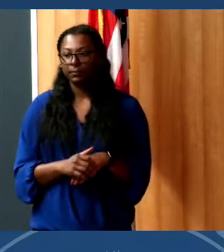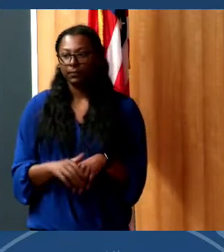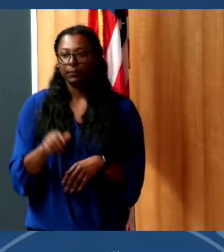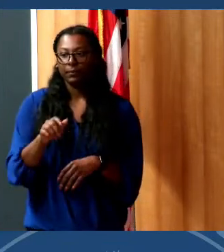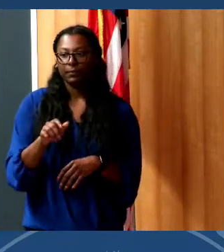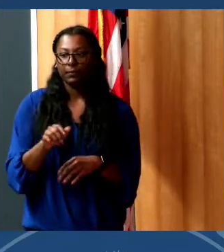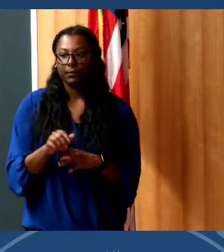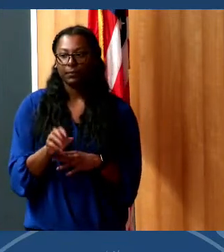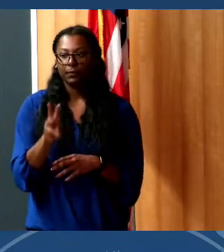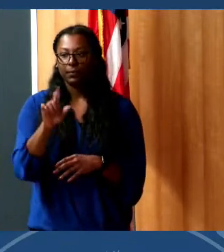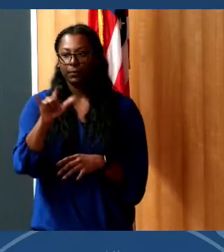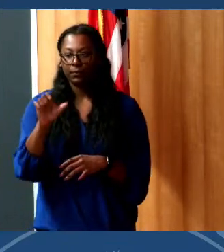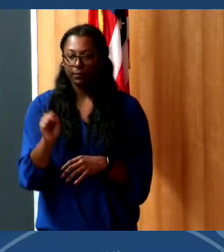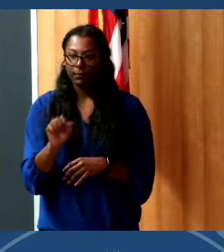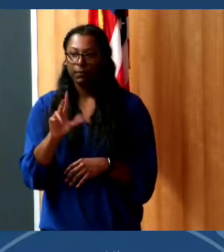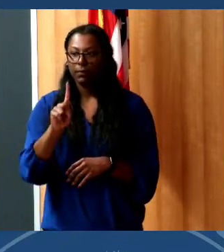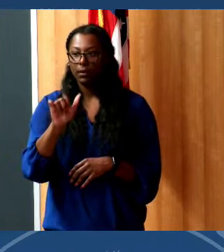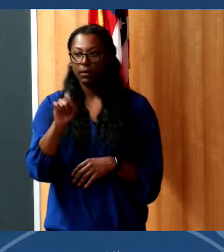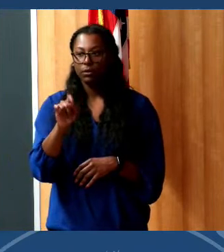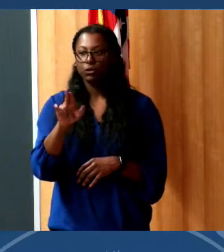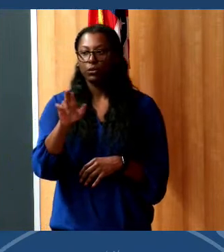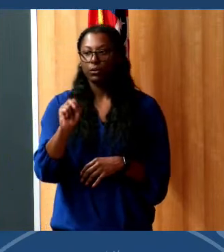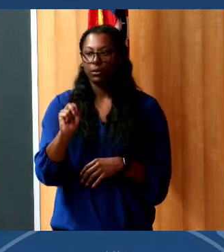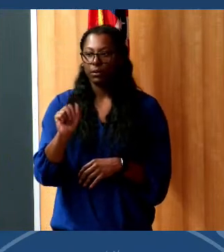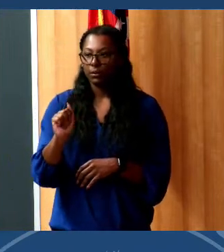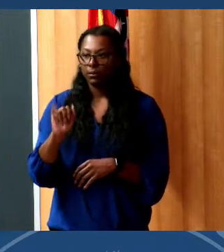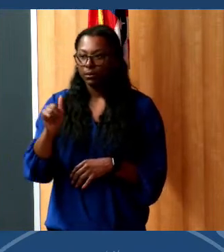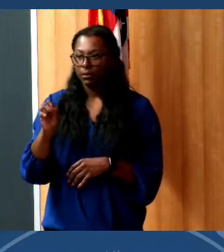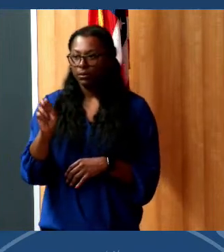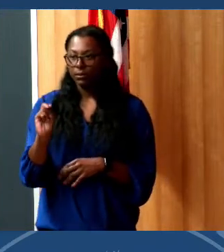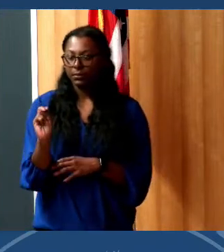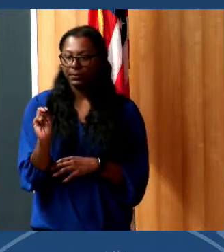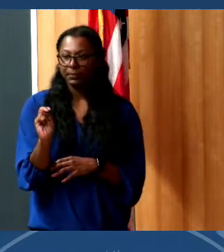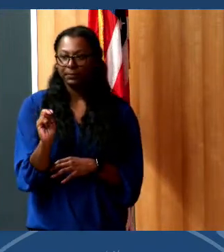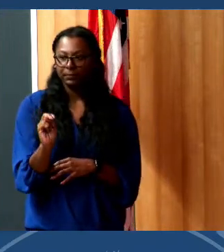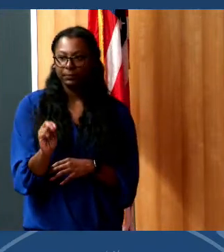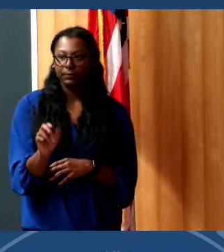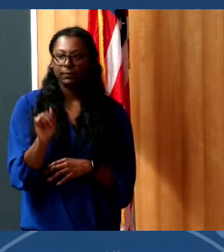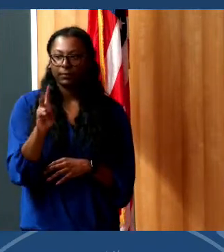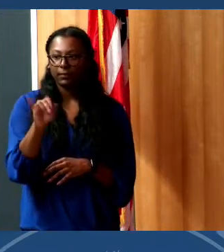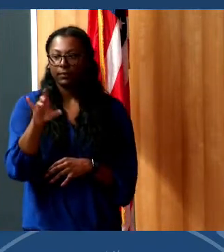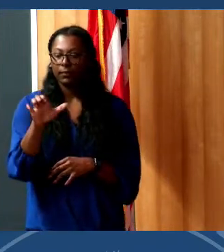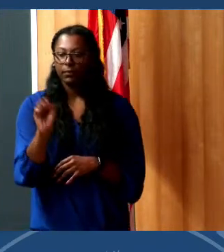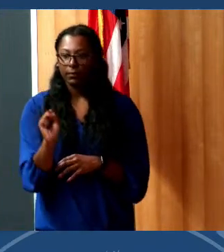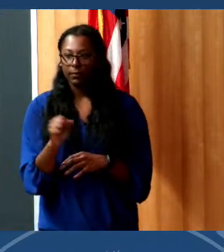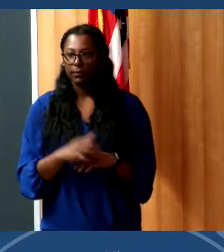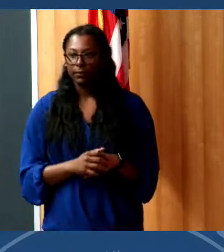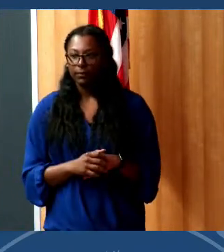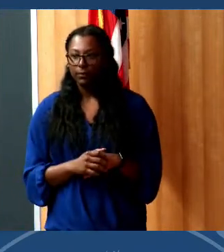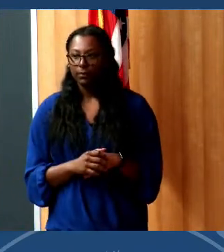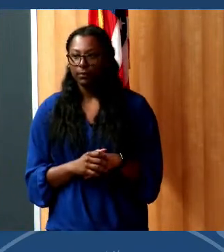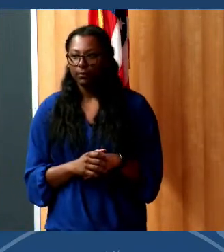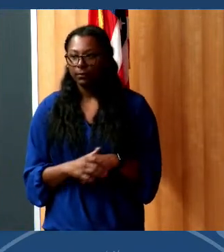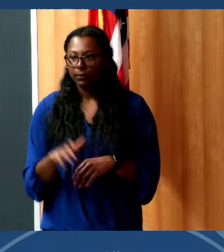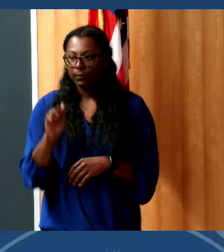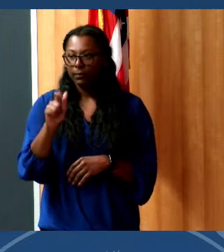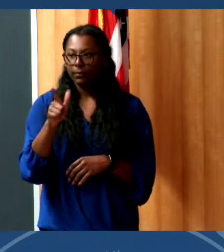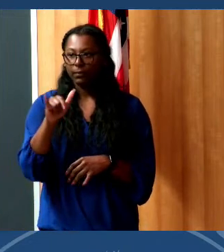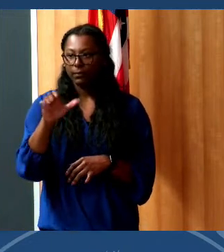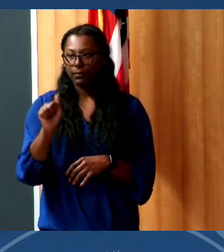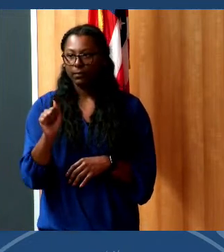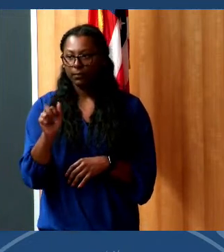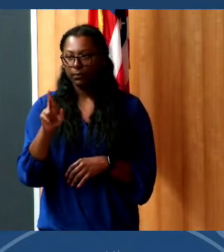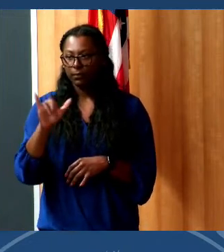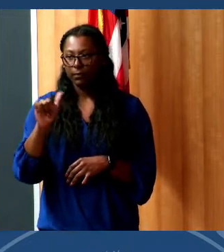Farrell, Kevin Potts III, Katrina Watson, Darren Felder, Sharita Tahana, and Chef Javi. Their